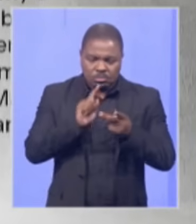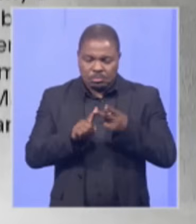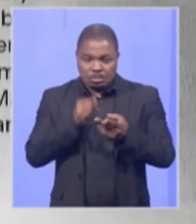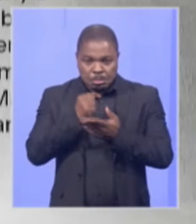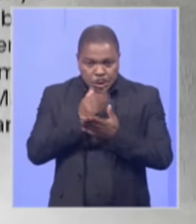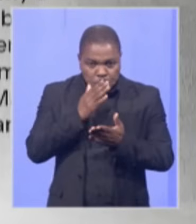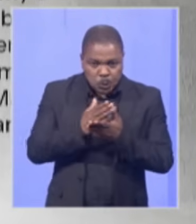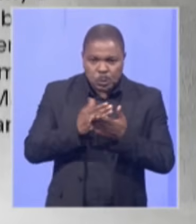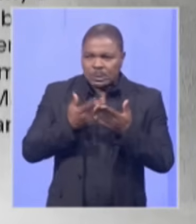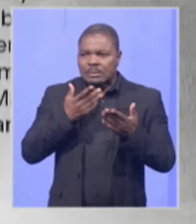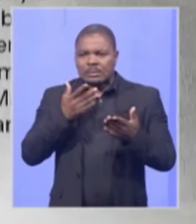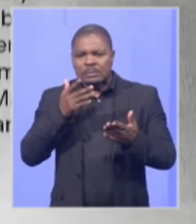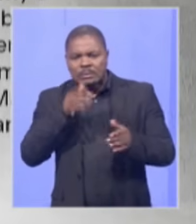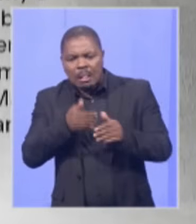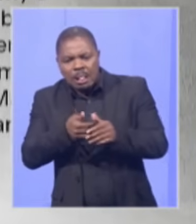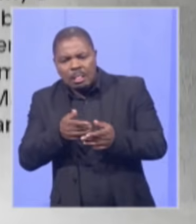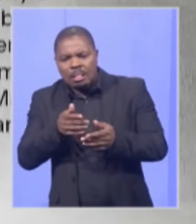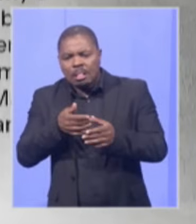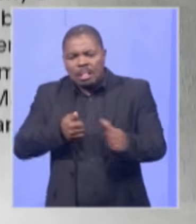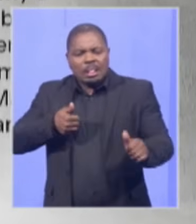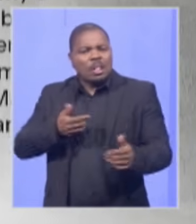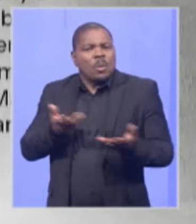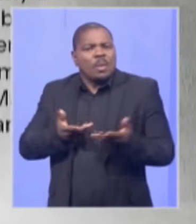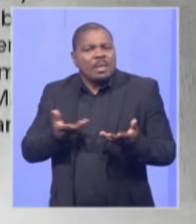na ditšhitišo di mo kae.